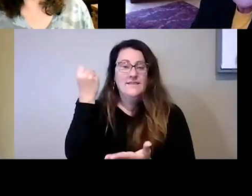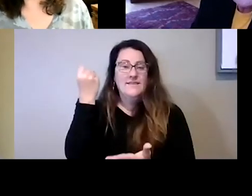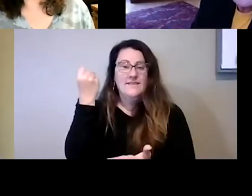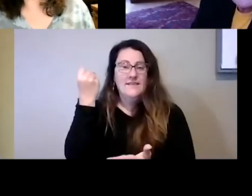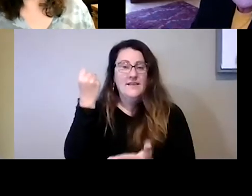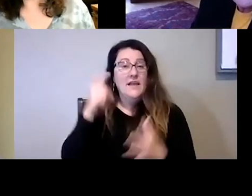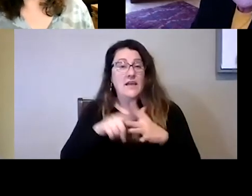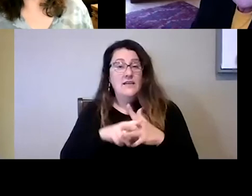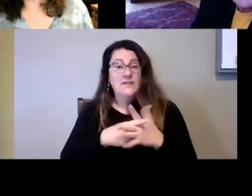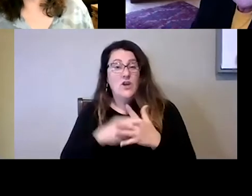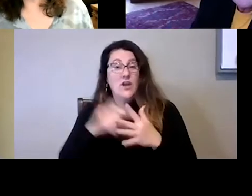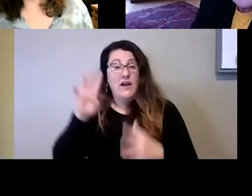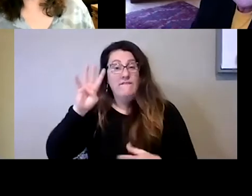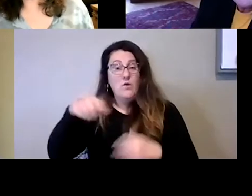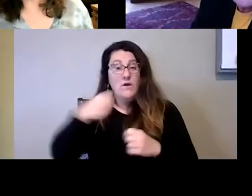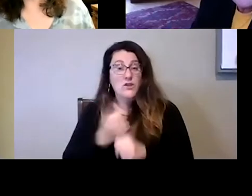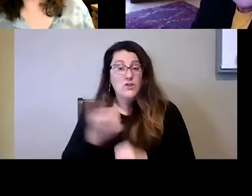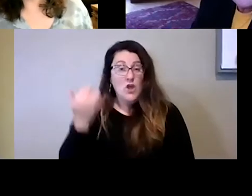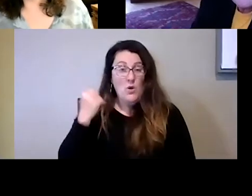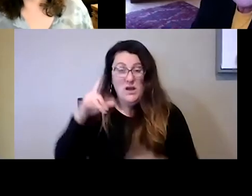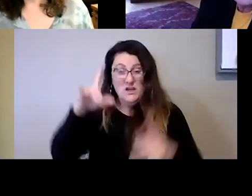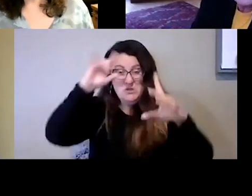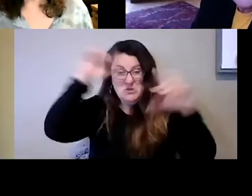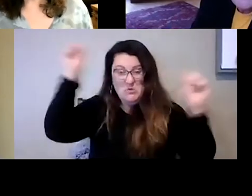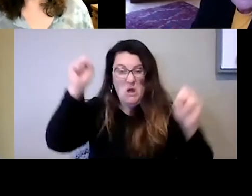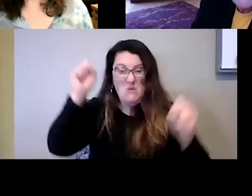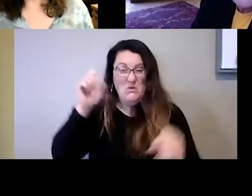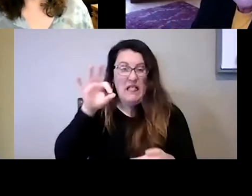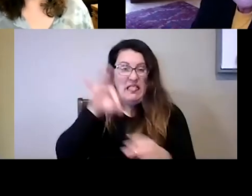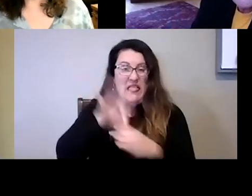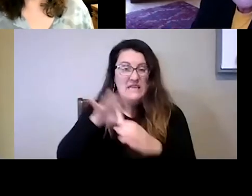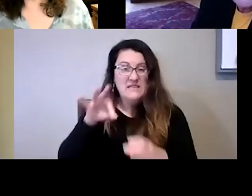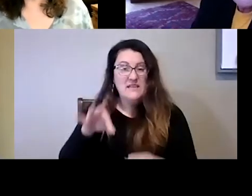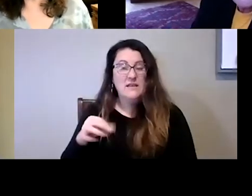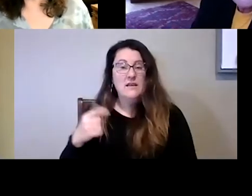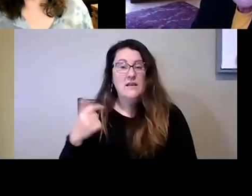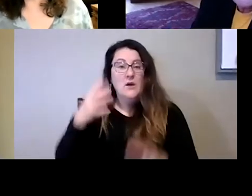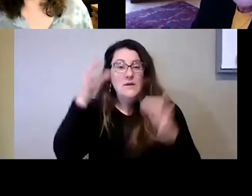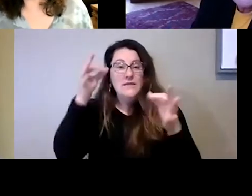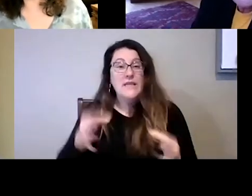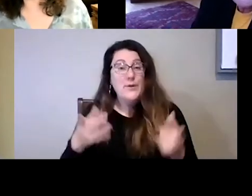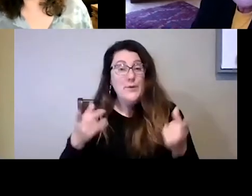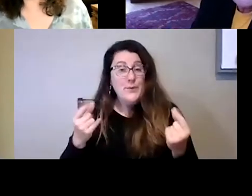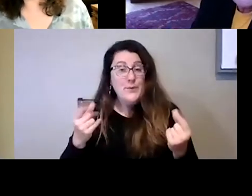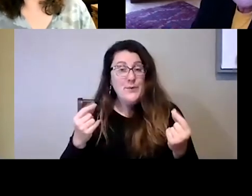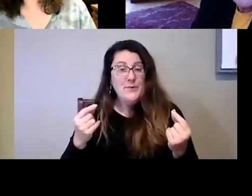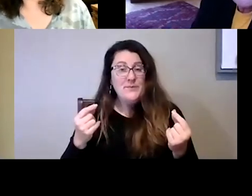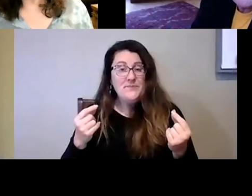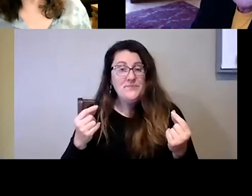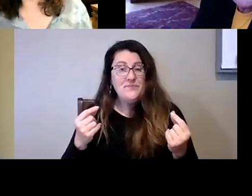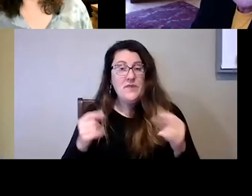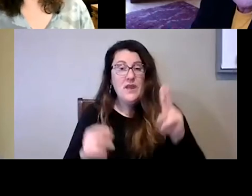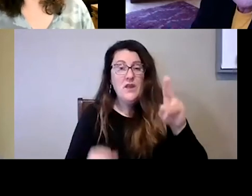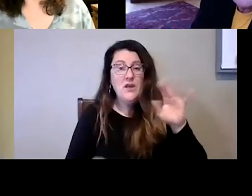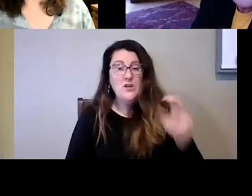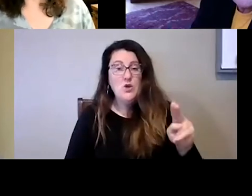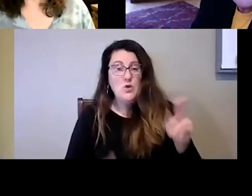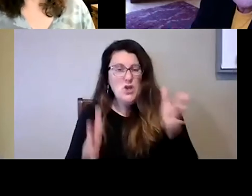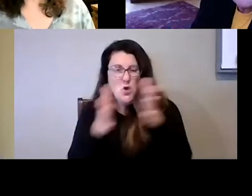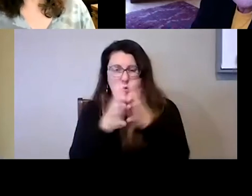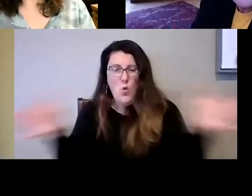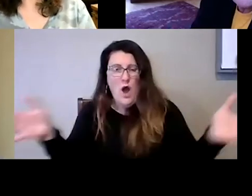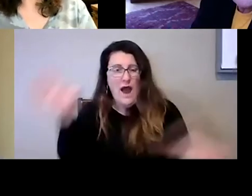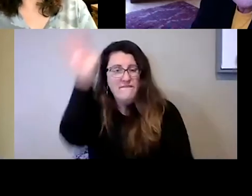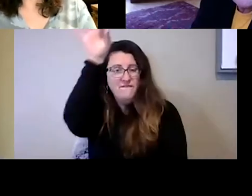started 4 years ago when Trump got elected. What we decided to do is, I remember we did a union-wide